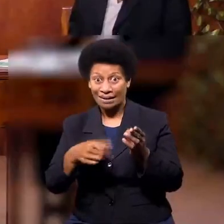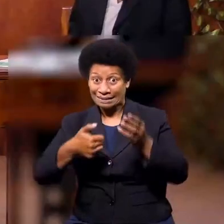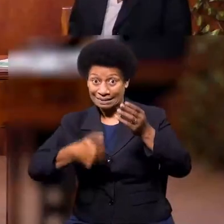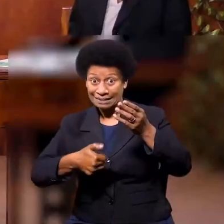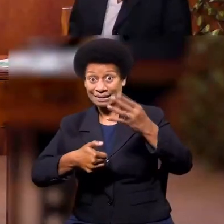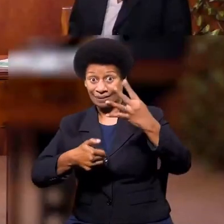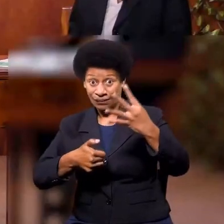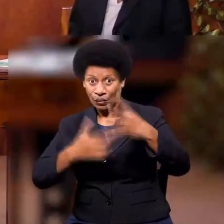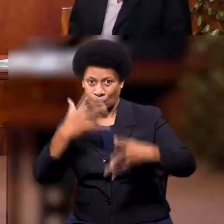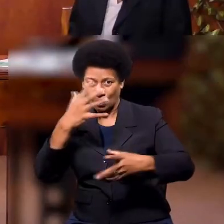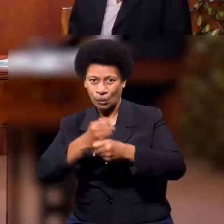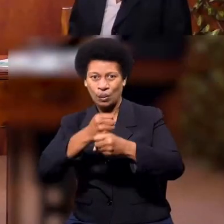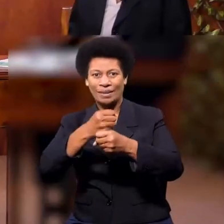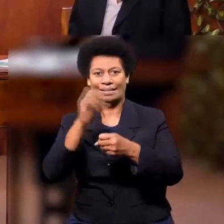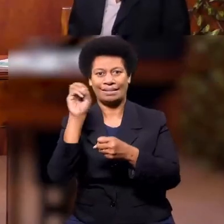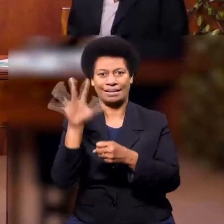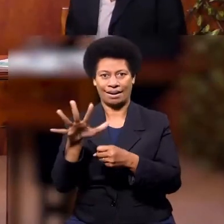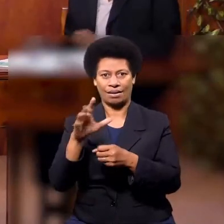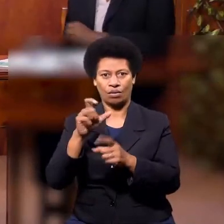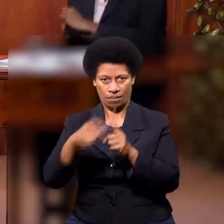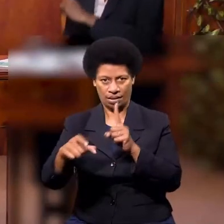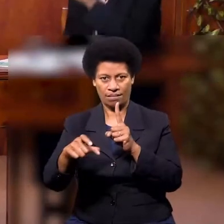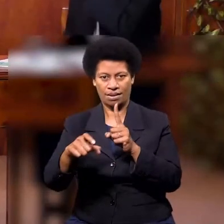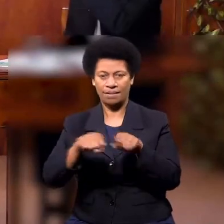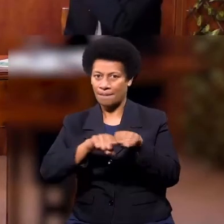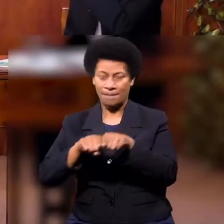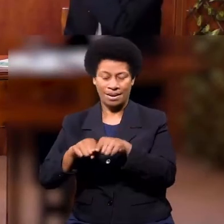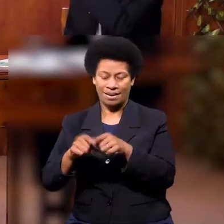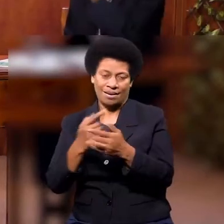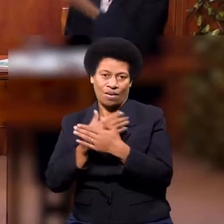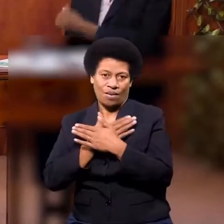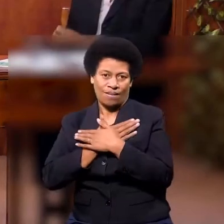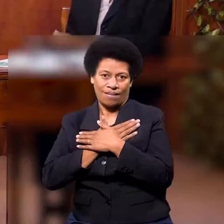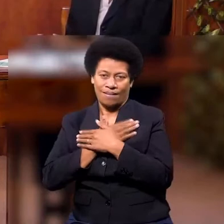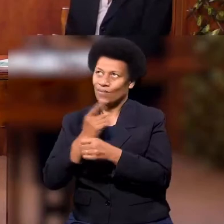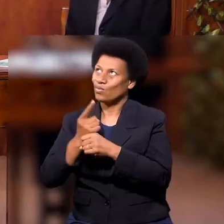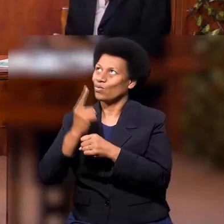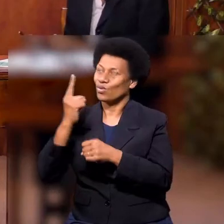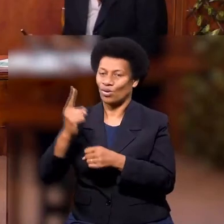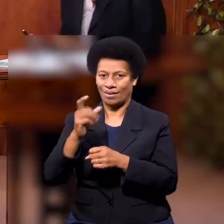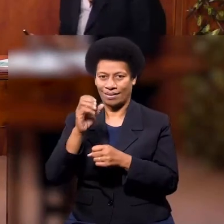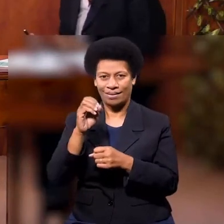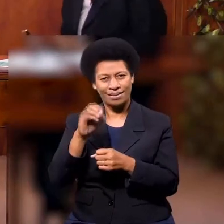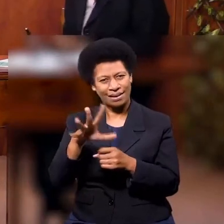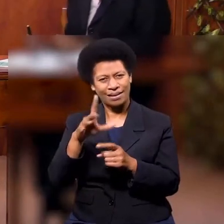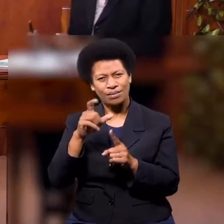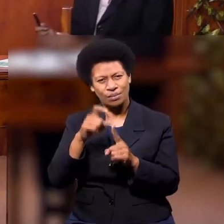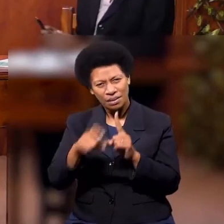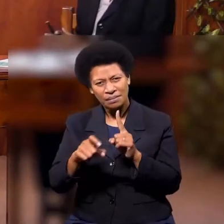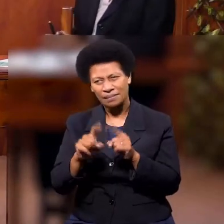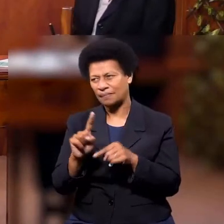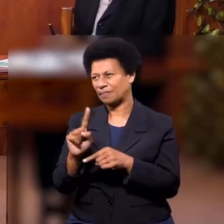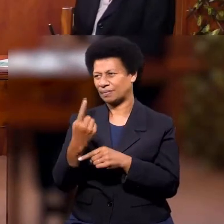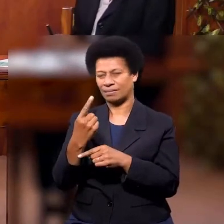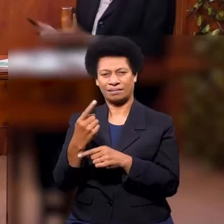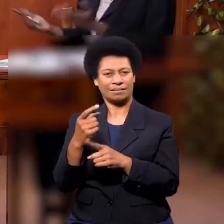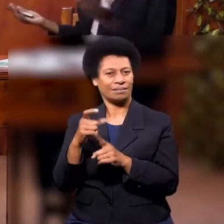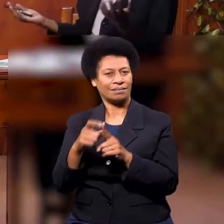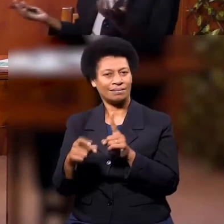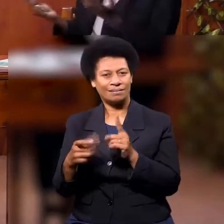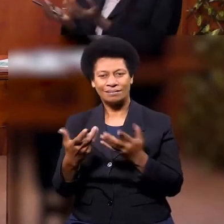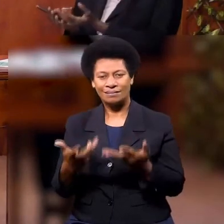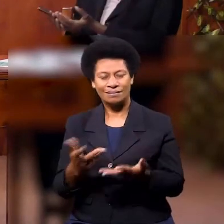how we can express our love to God. Our love to God. Amen. The Ten Commandments and the First Commandment